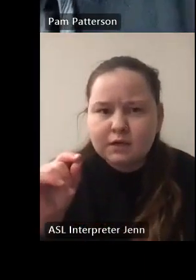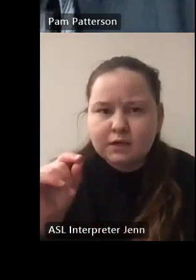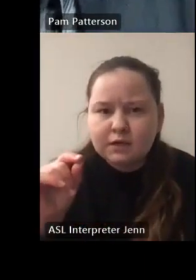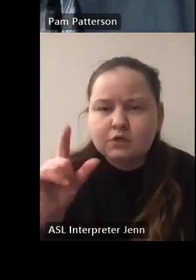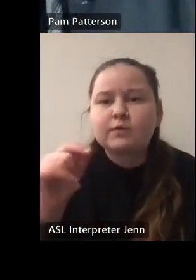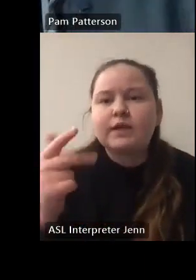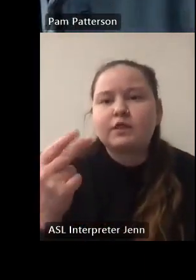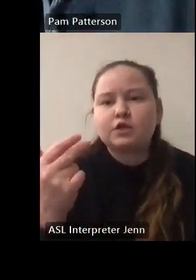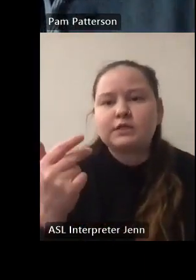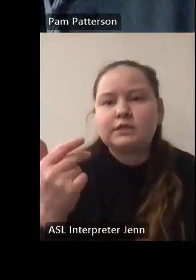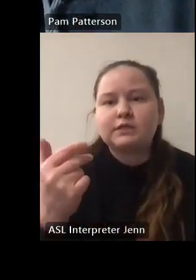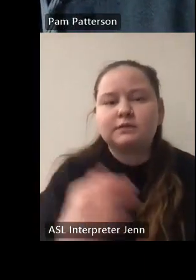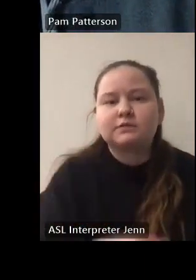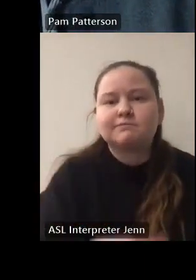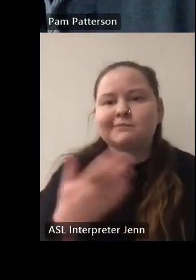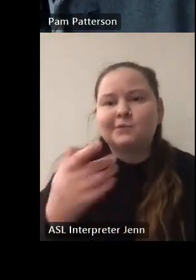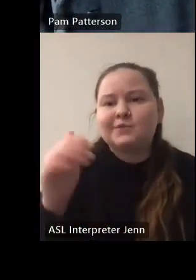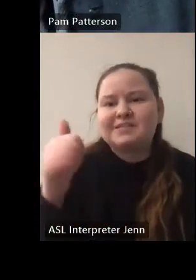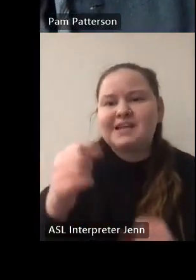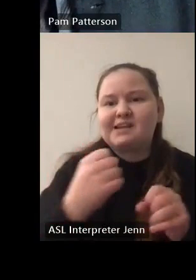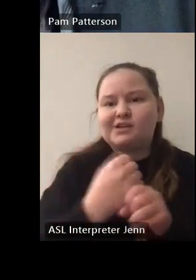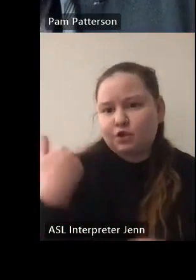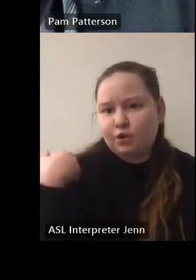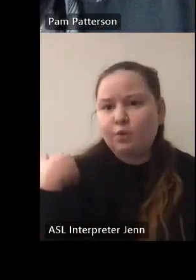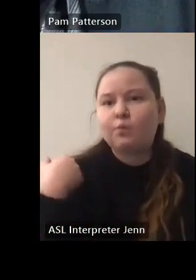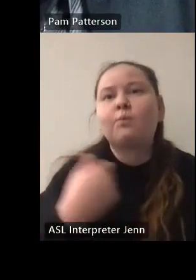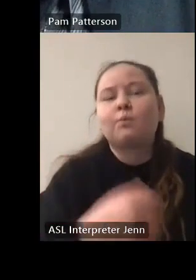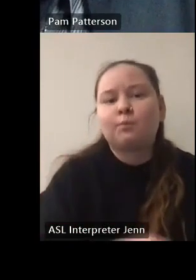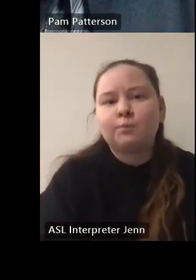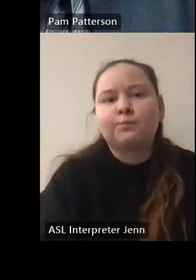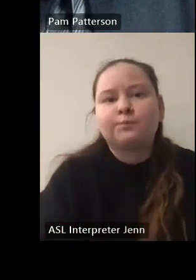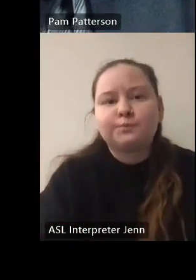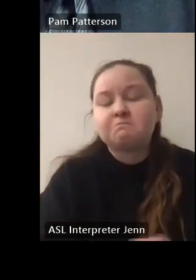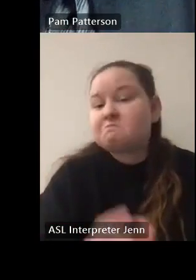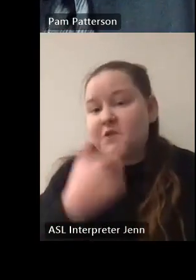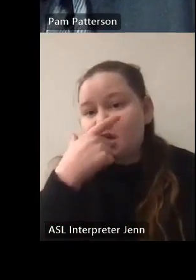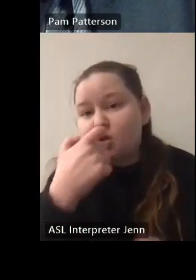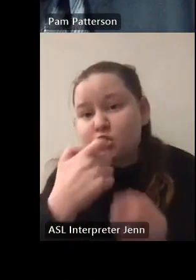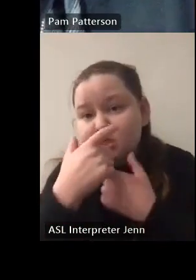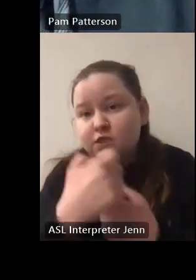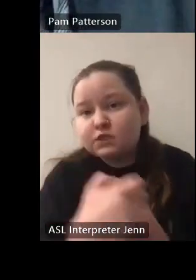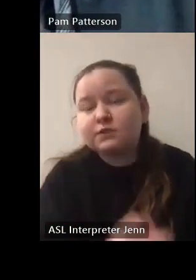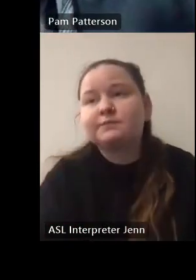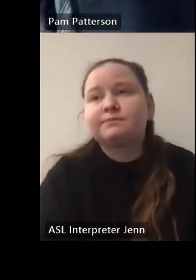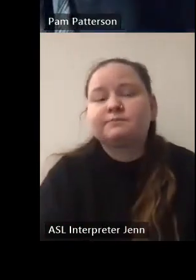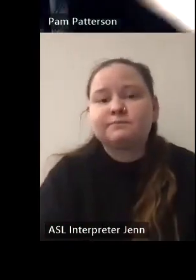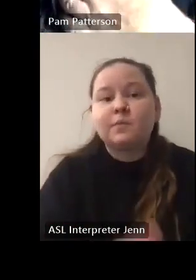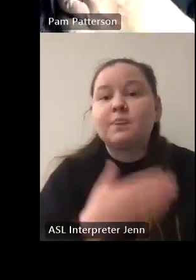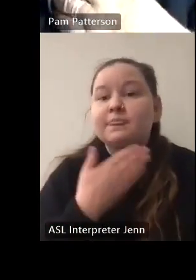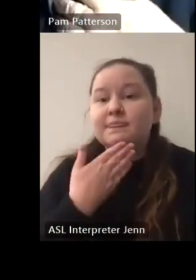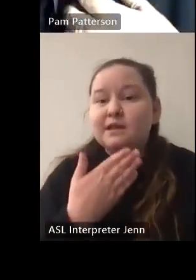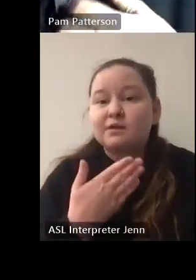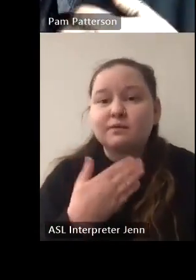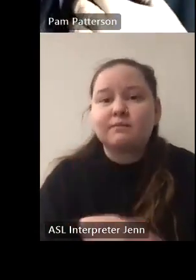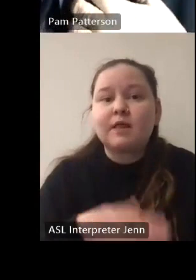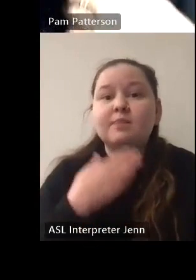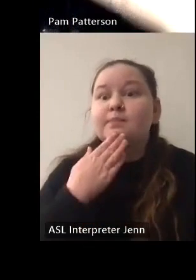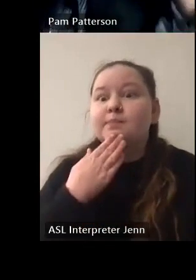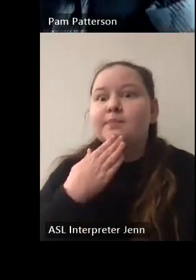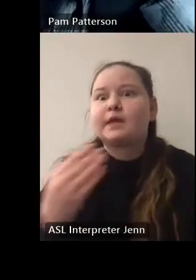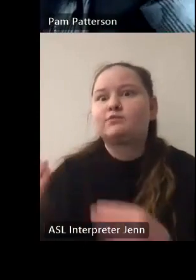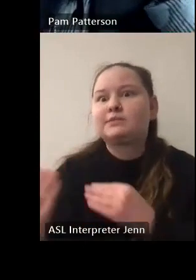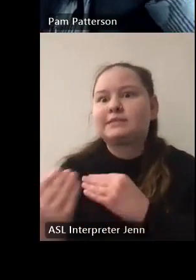2013? So that's like 10 years ago. Yeah, really interesting. So thank you. And thank you for sending that